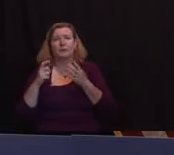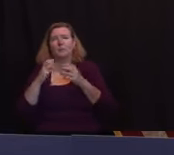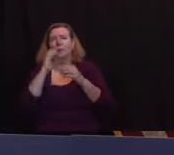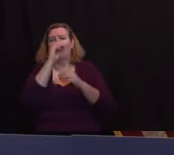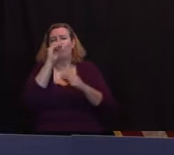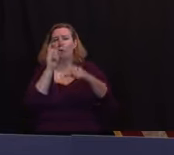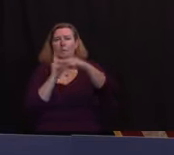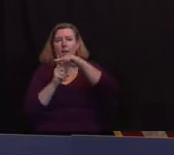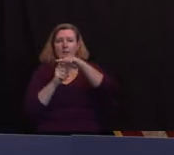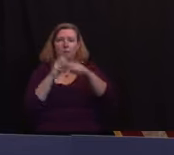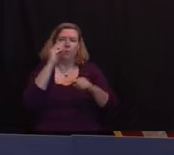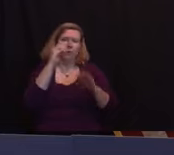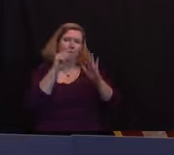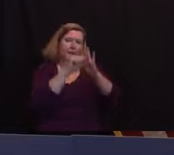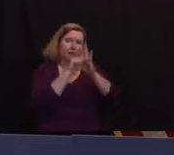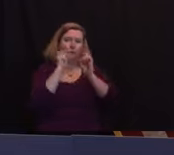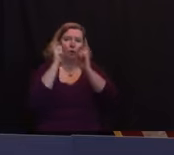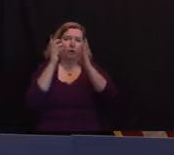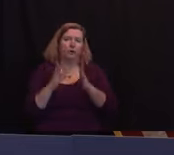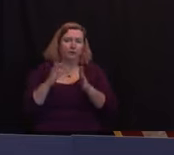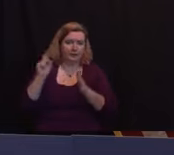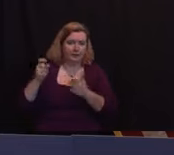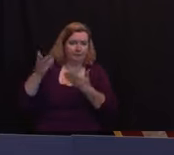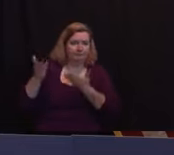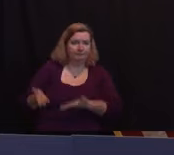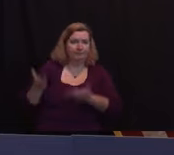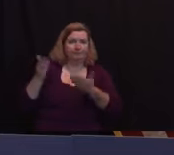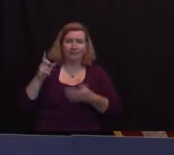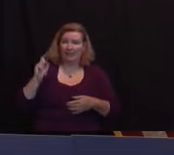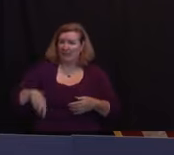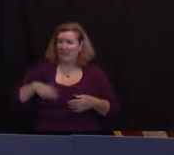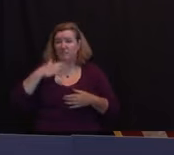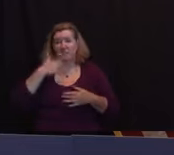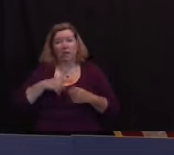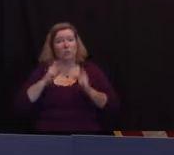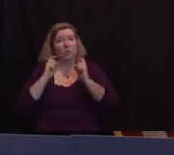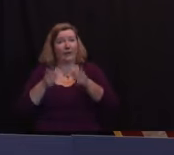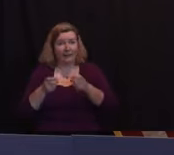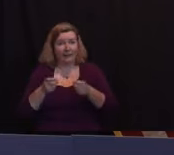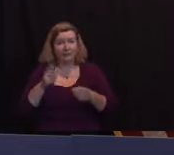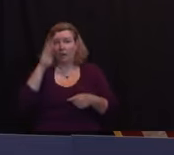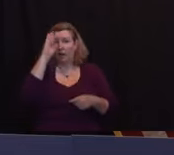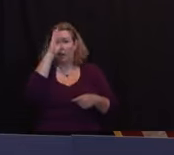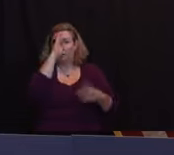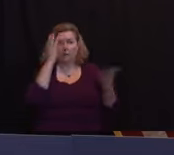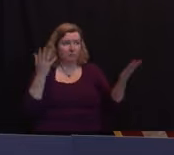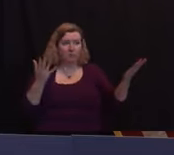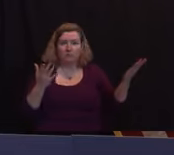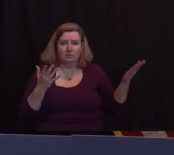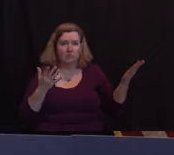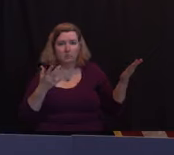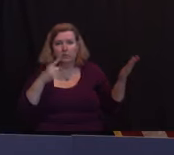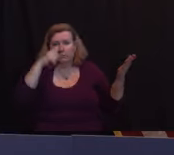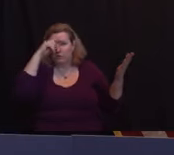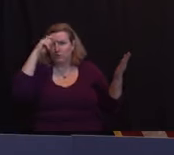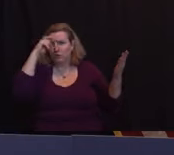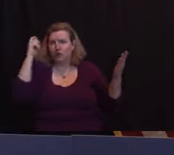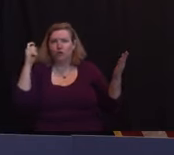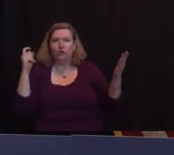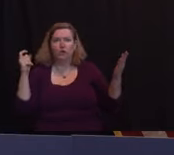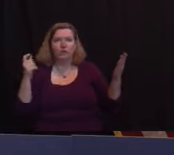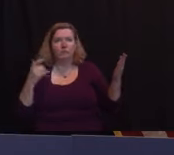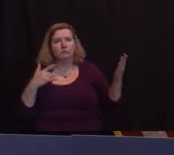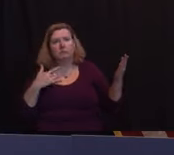While blood donations are needed year-round, hospitals face a perennial blood shortage during the summer holidays. Every donation